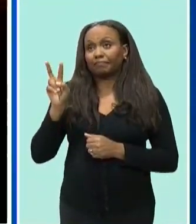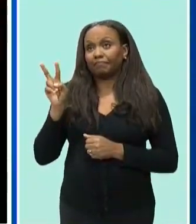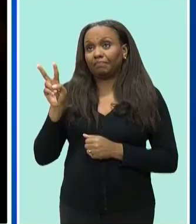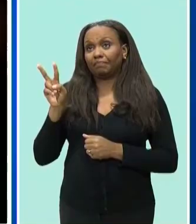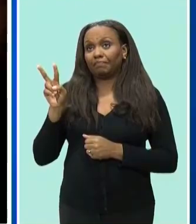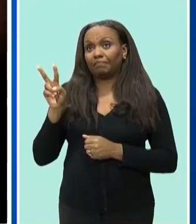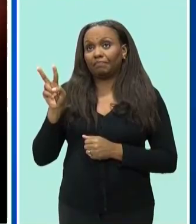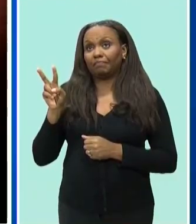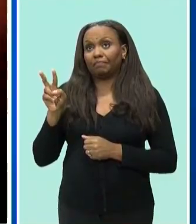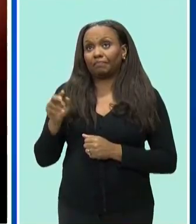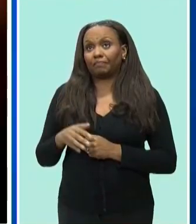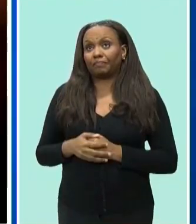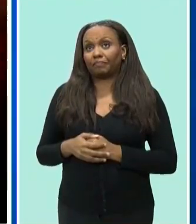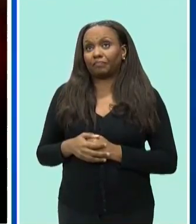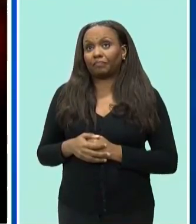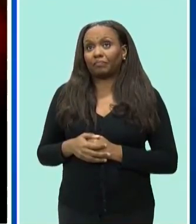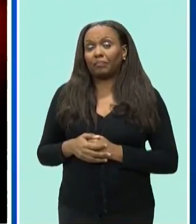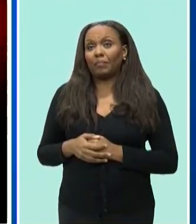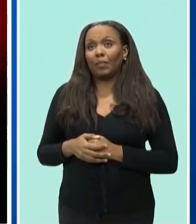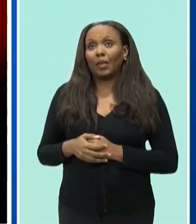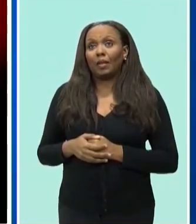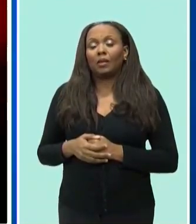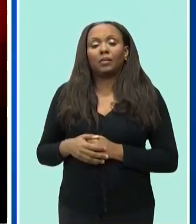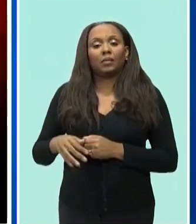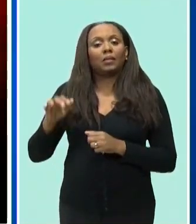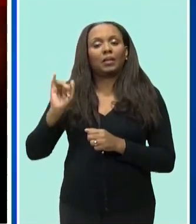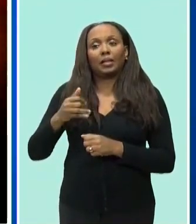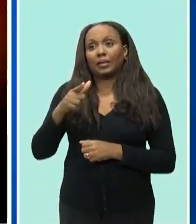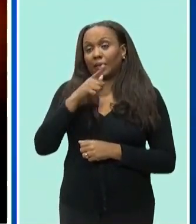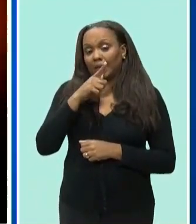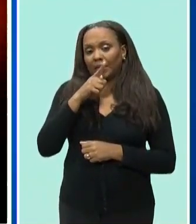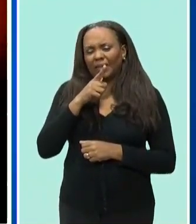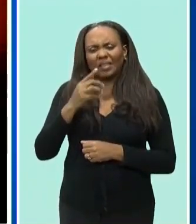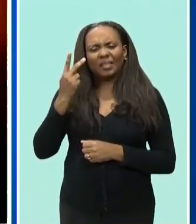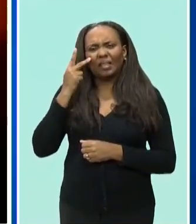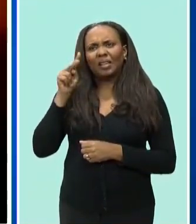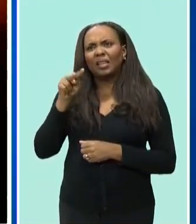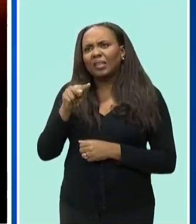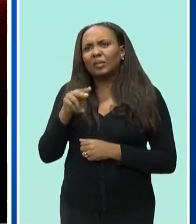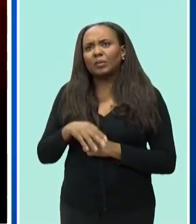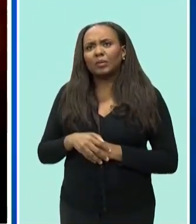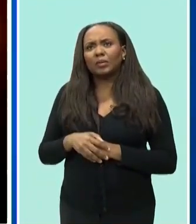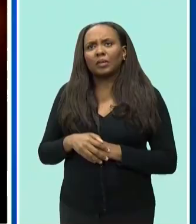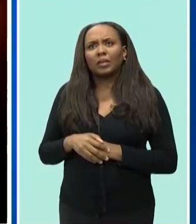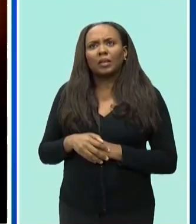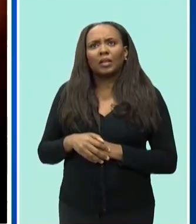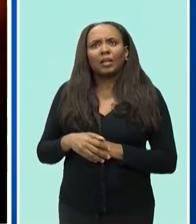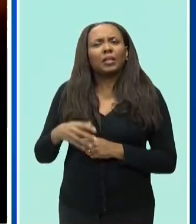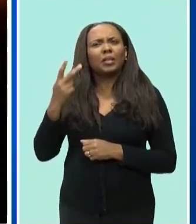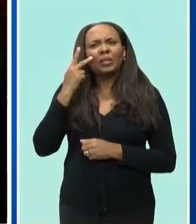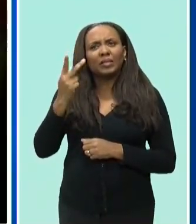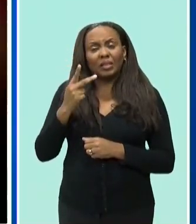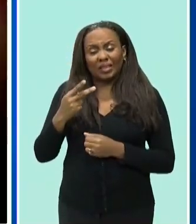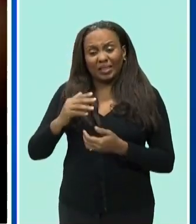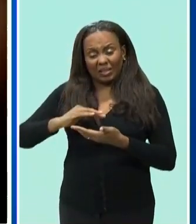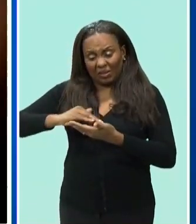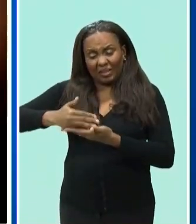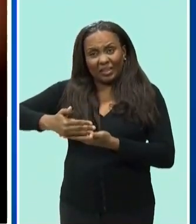is somebody's lunch before they even get it. Look at this container. $2 for a container now, right?